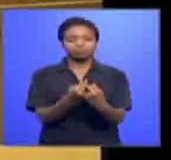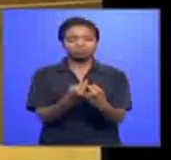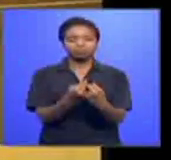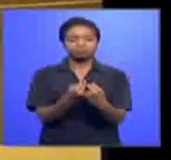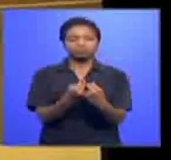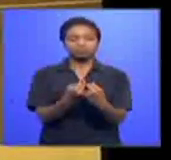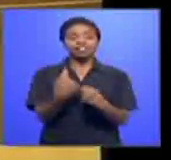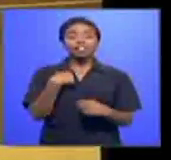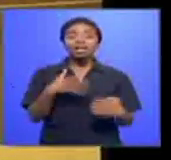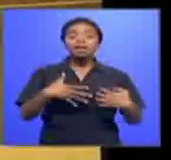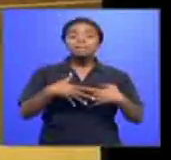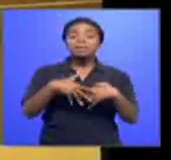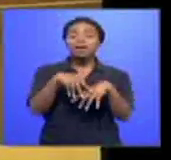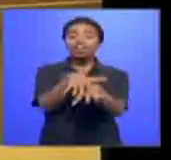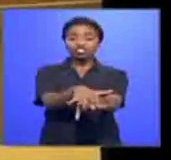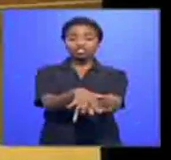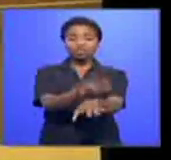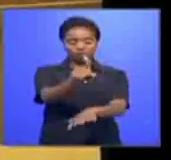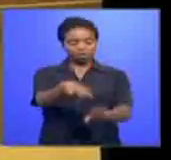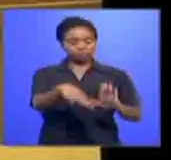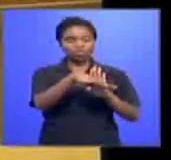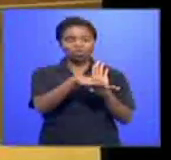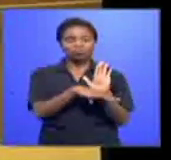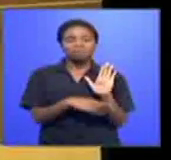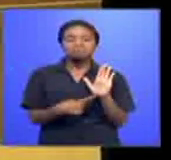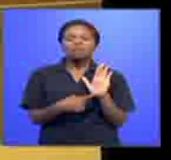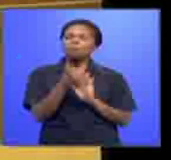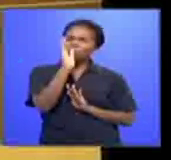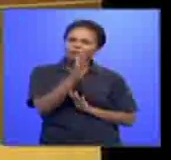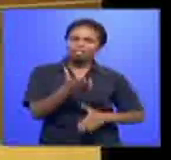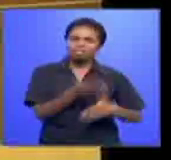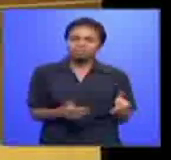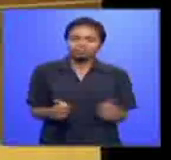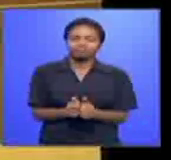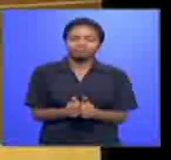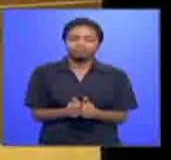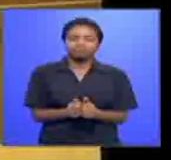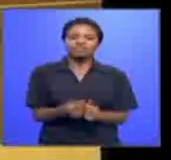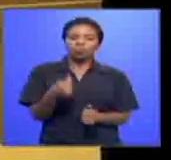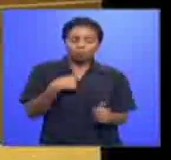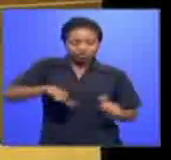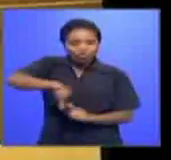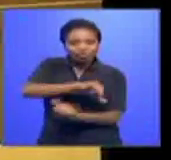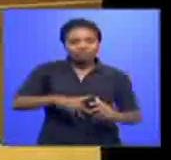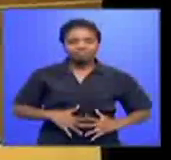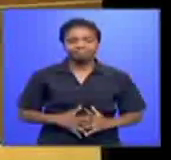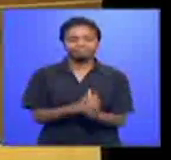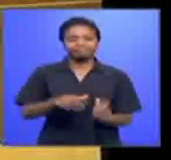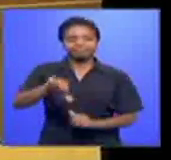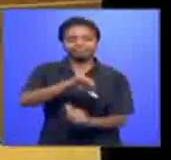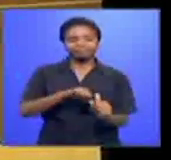In the implementation of our program, we will work with our social cohesion